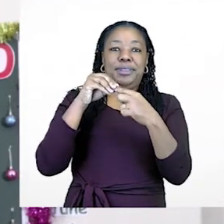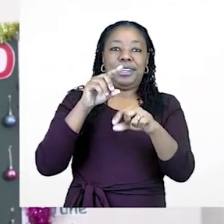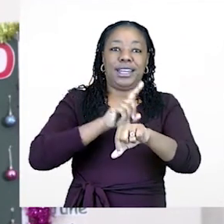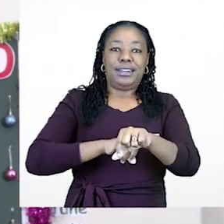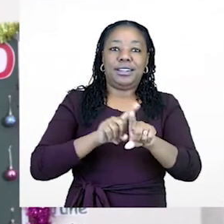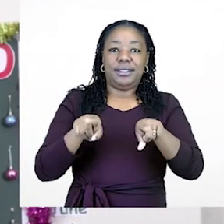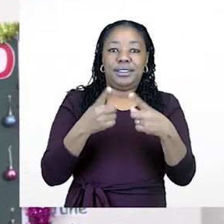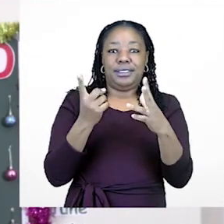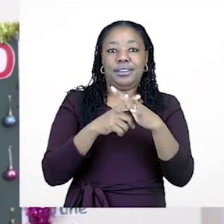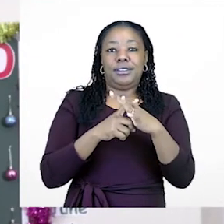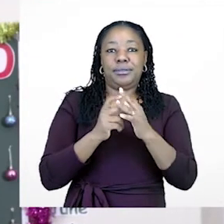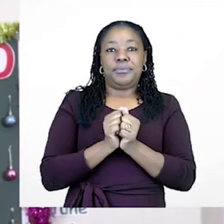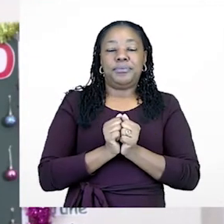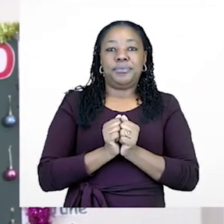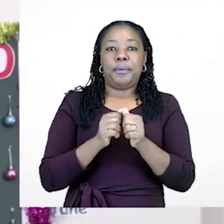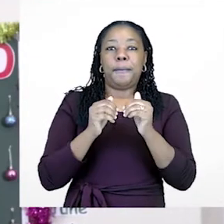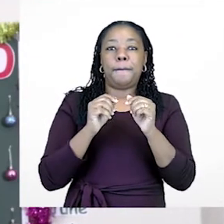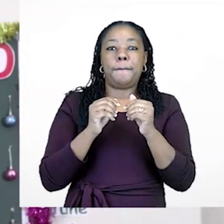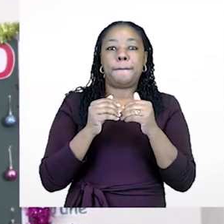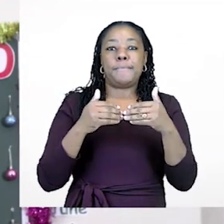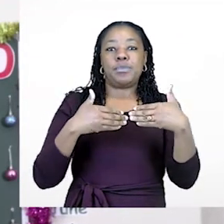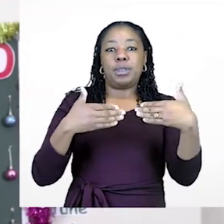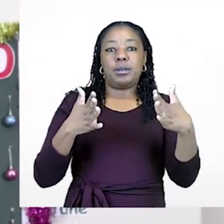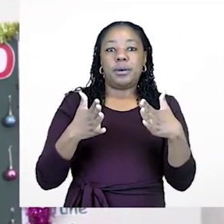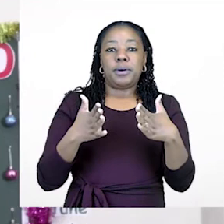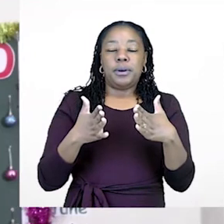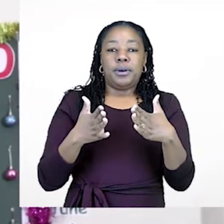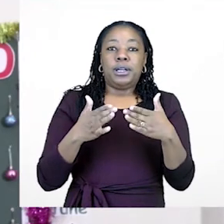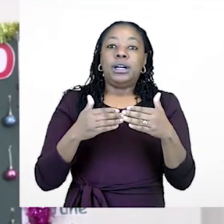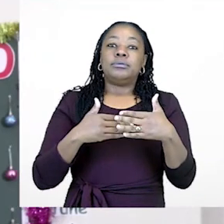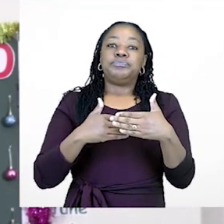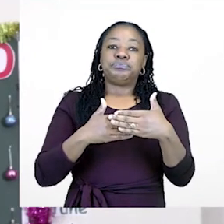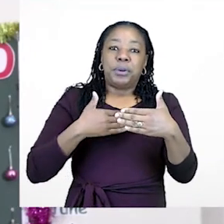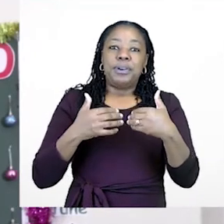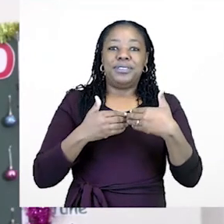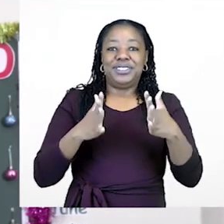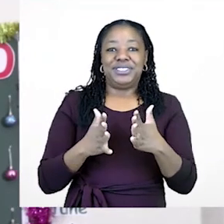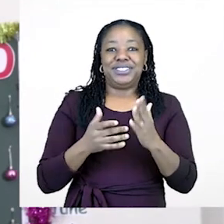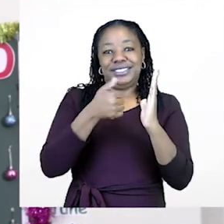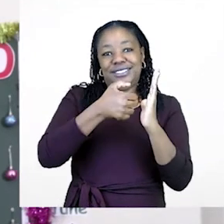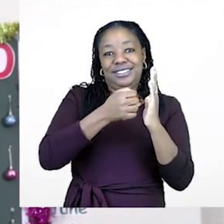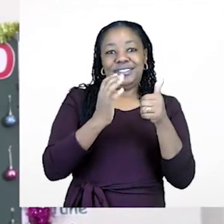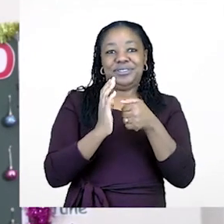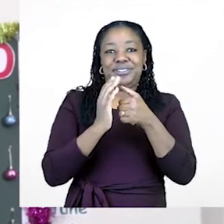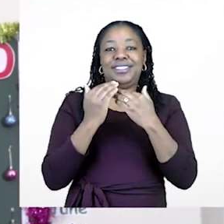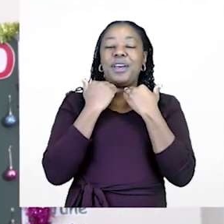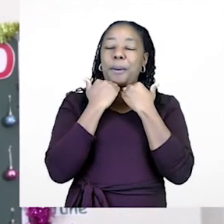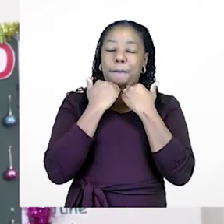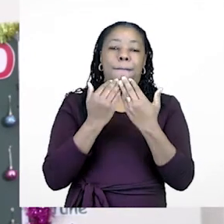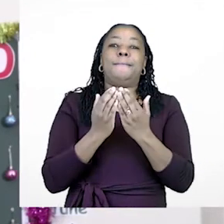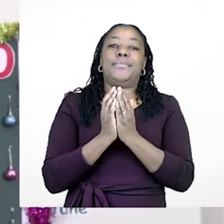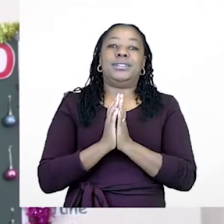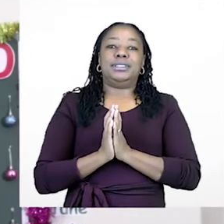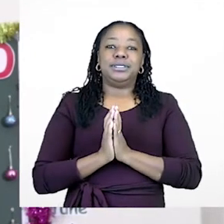today's lesson, it's very important for us to sanitize. Remember, when we are sanitizing, we are showing how much we